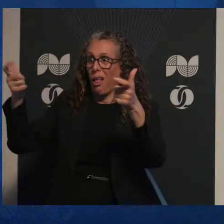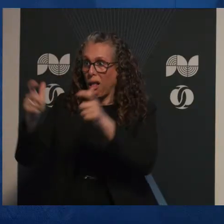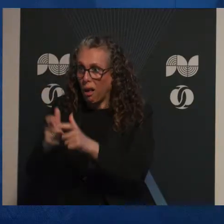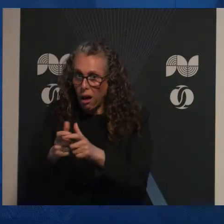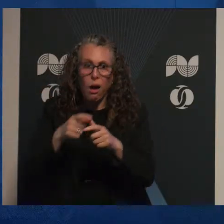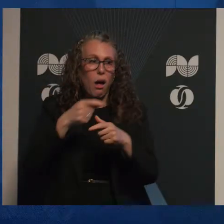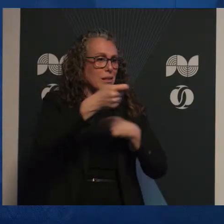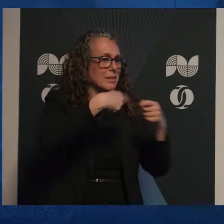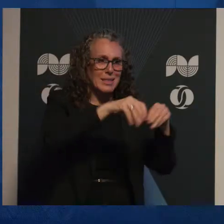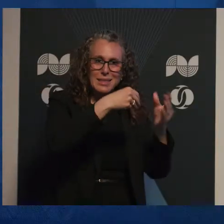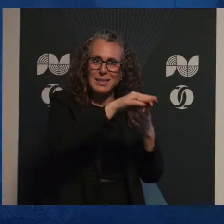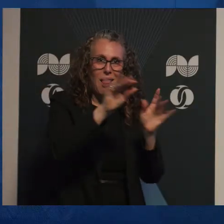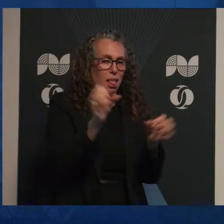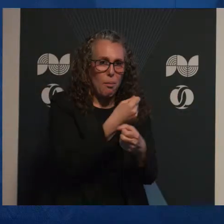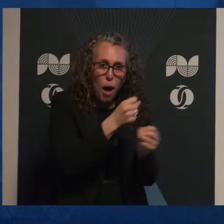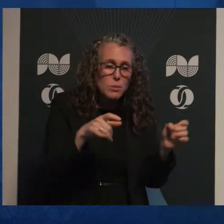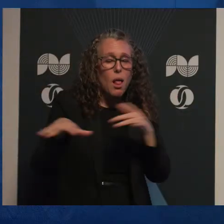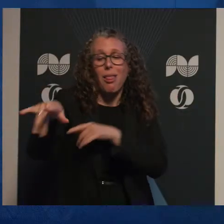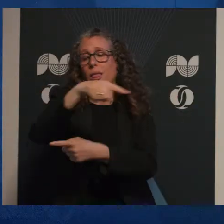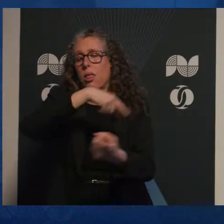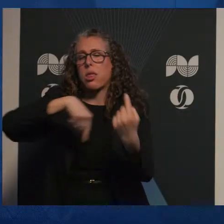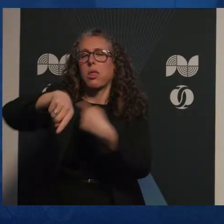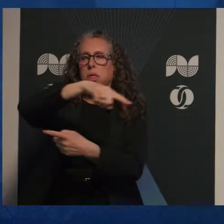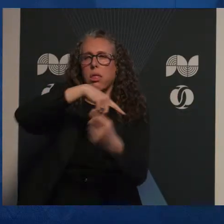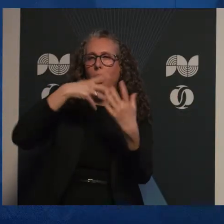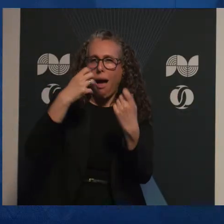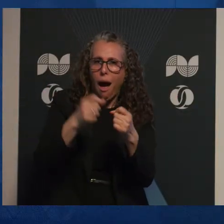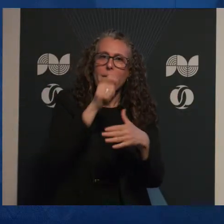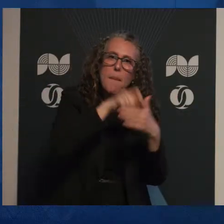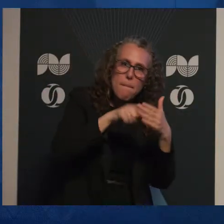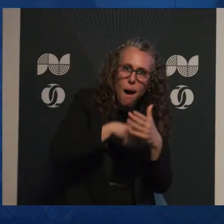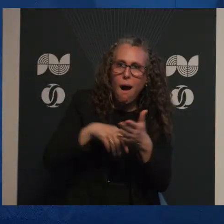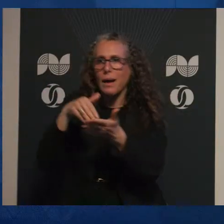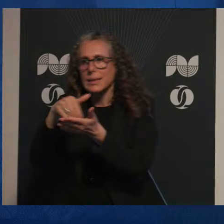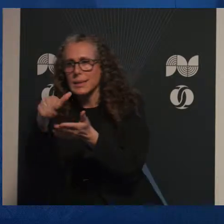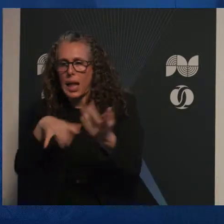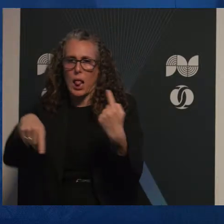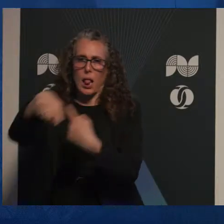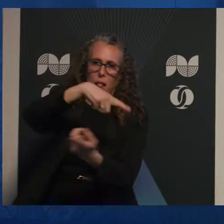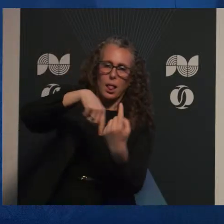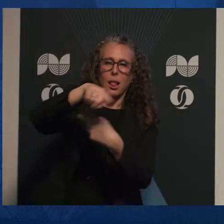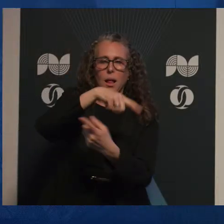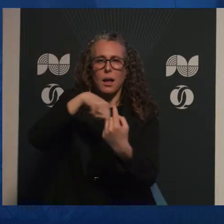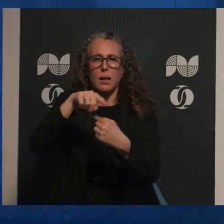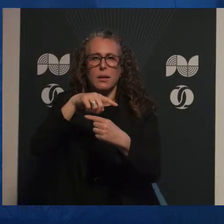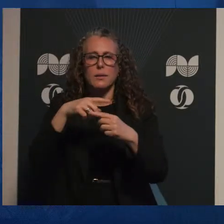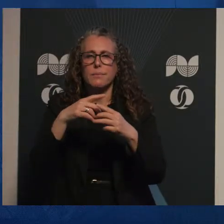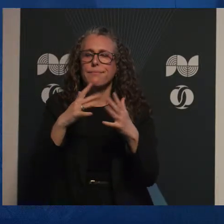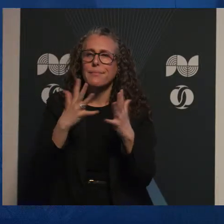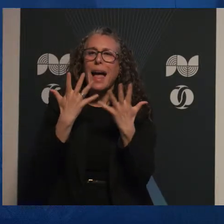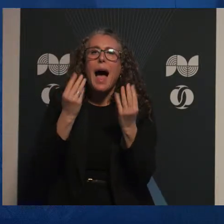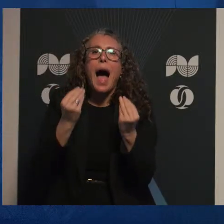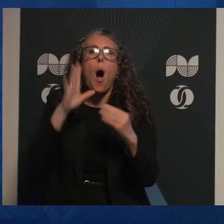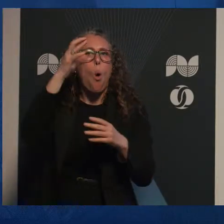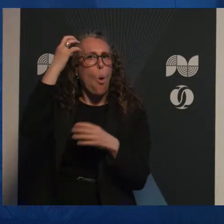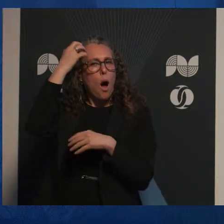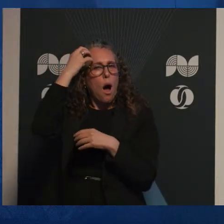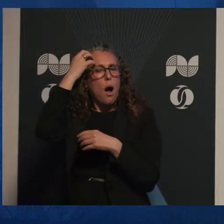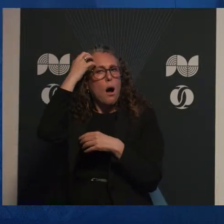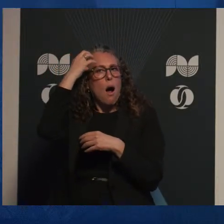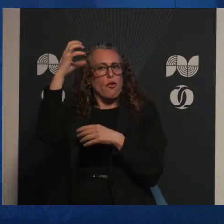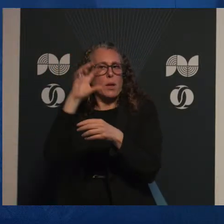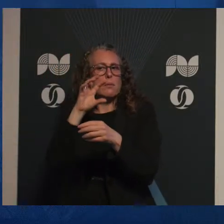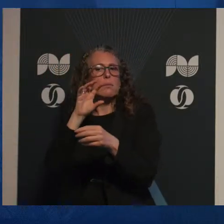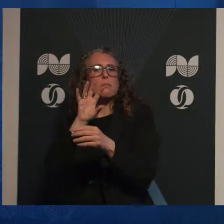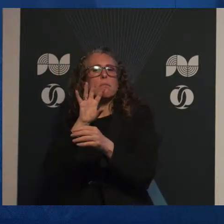talk about government failure and the need to be cautious about government intervention